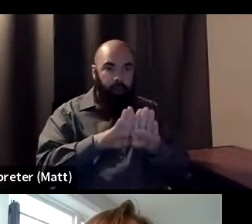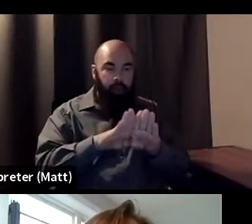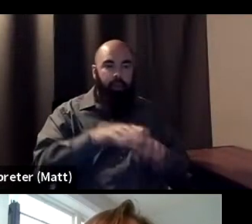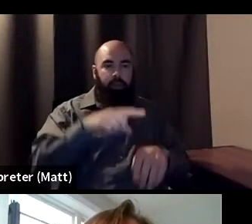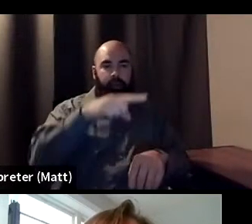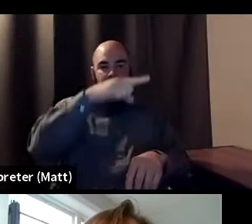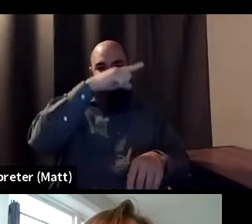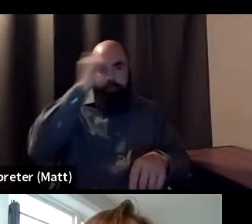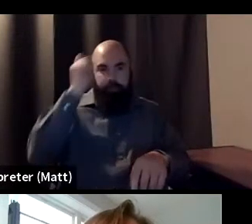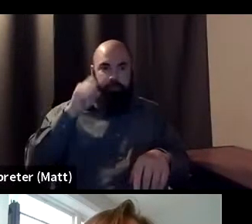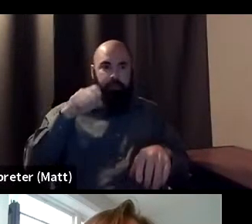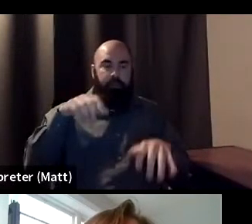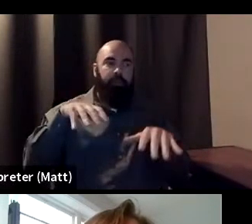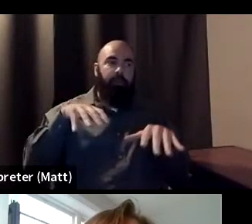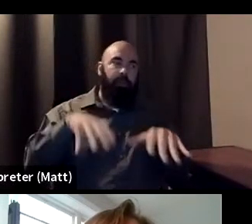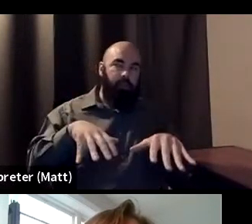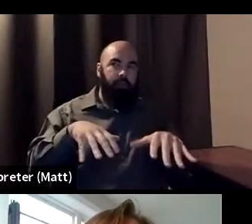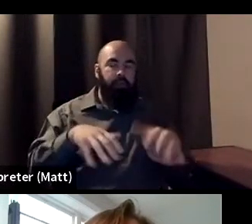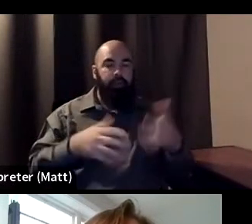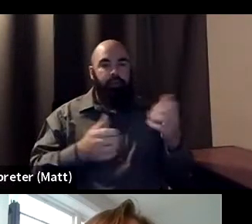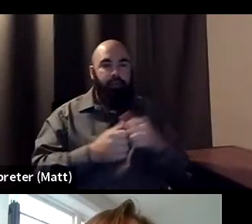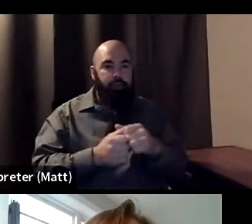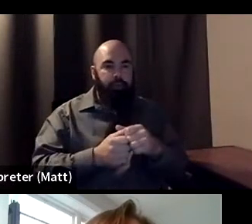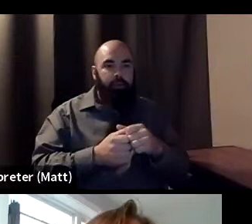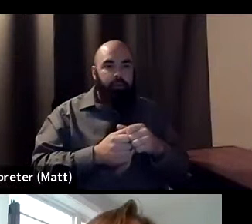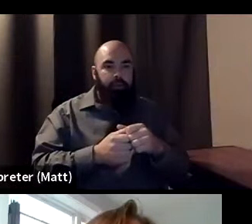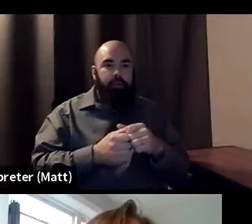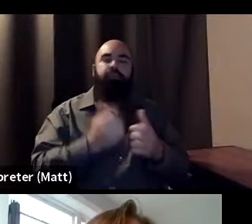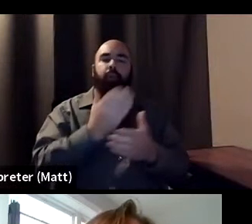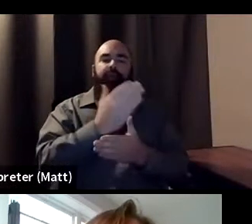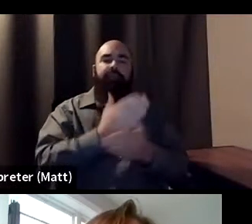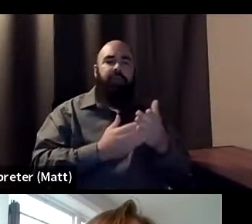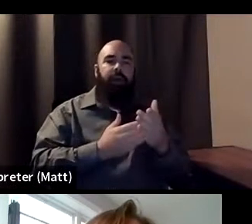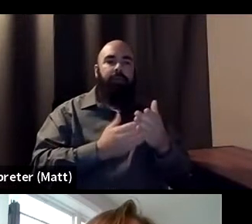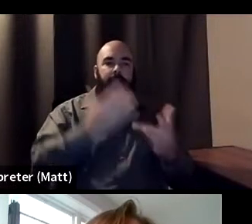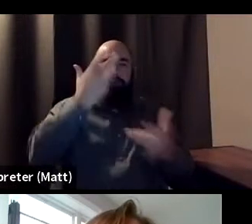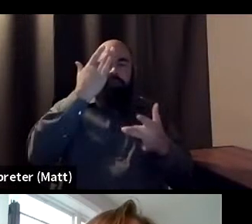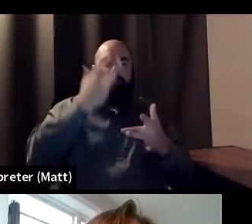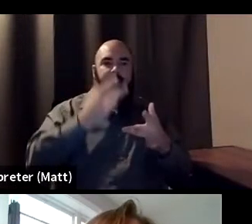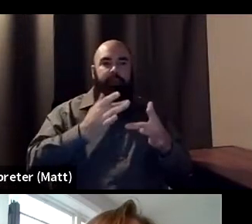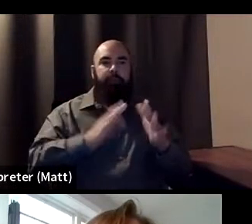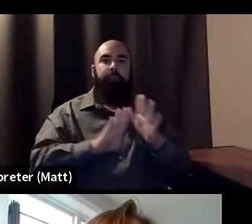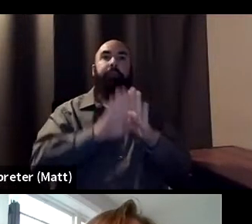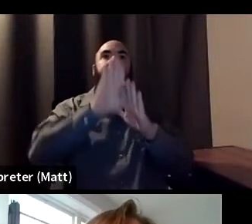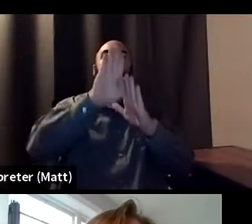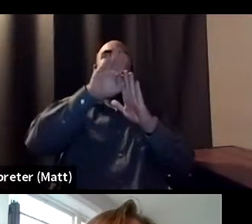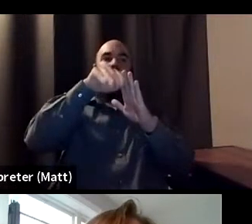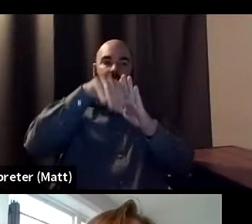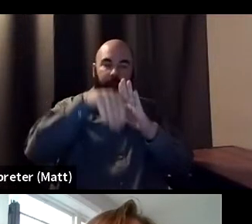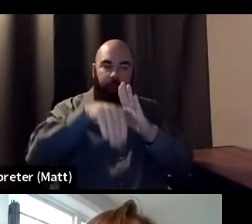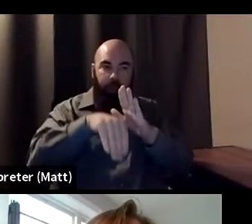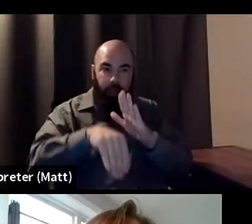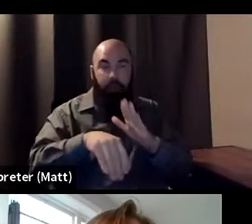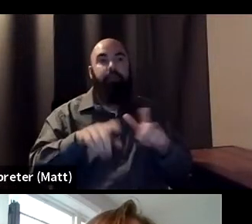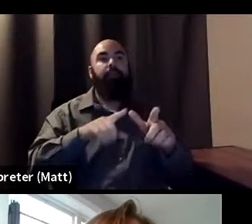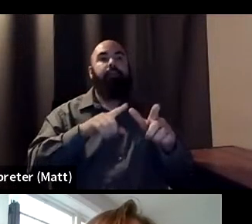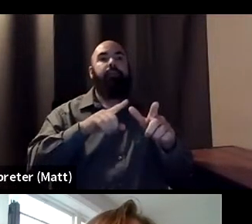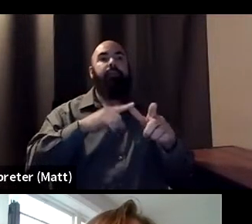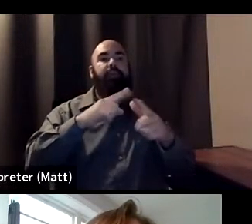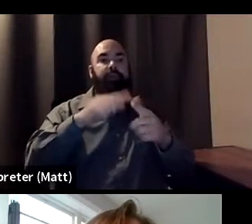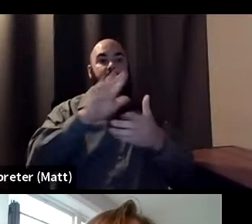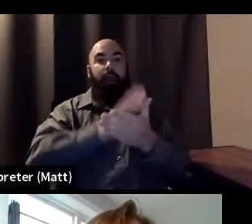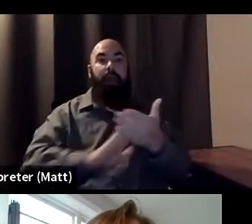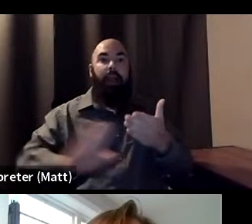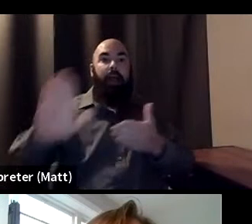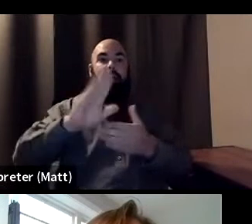we had a couple peaks and valleys during the summer, and then we had the universities come on where we saw